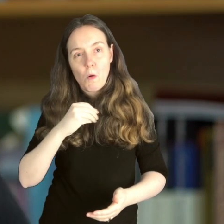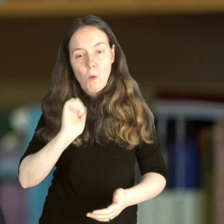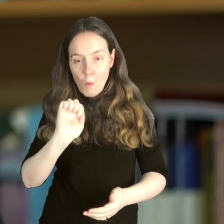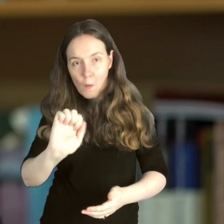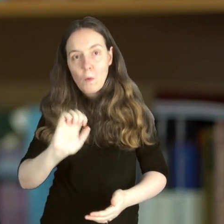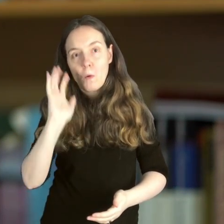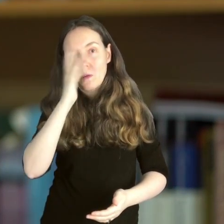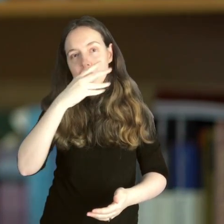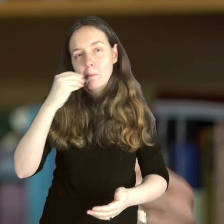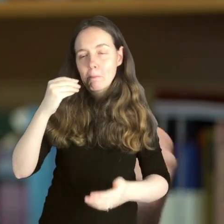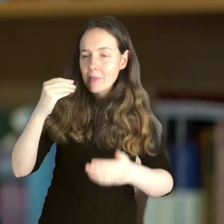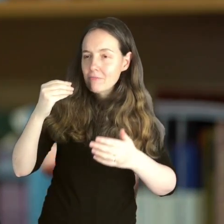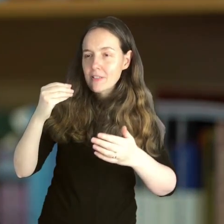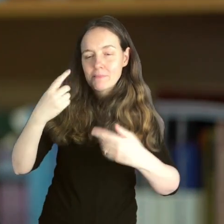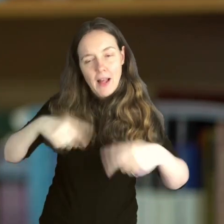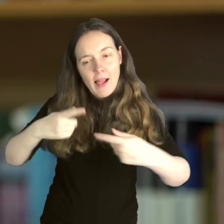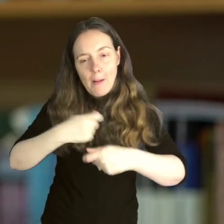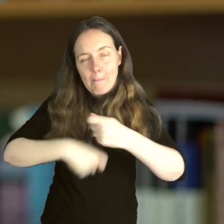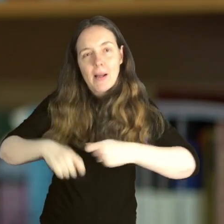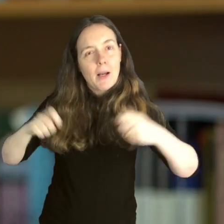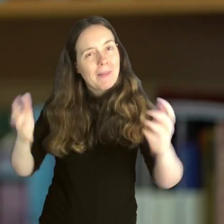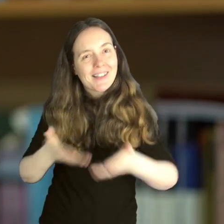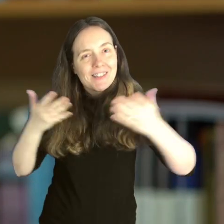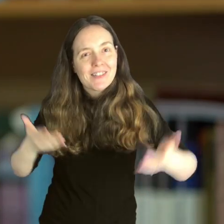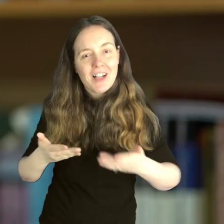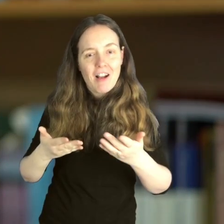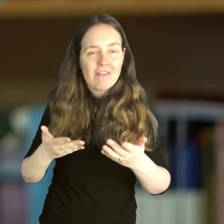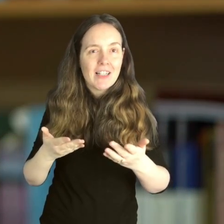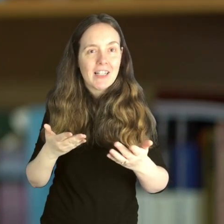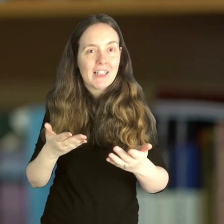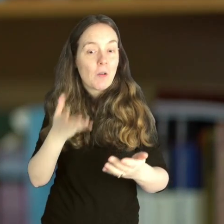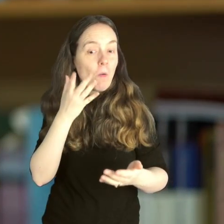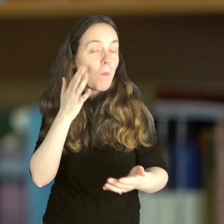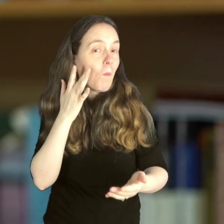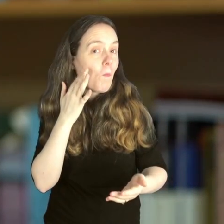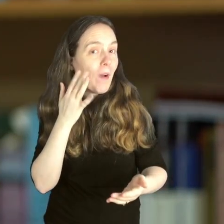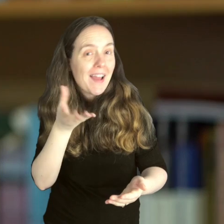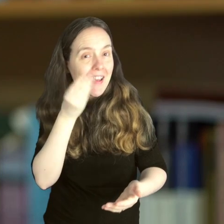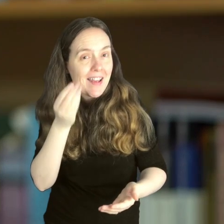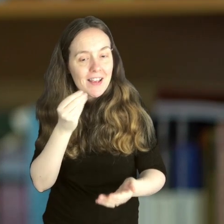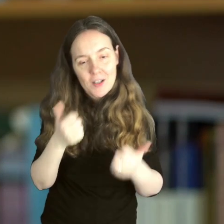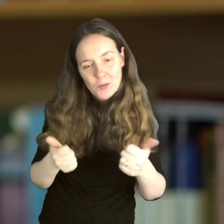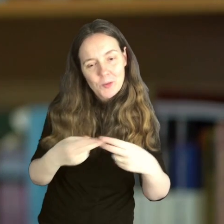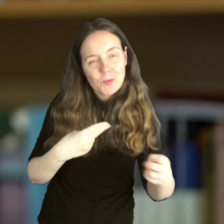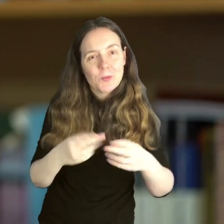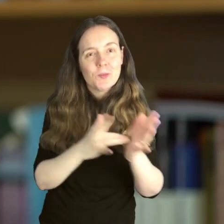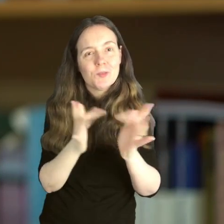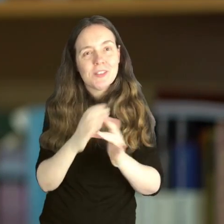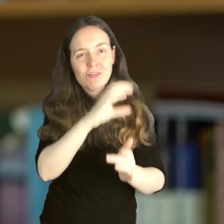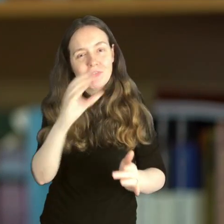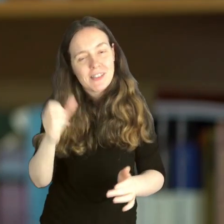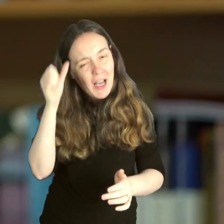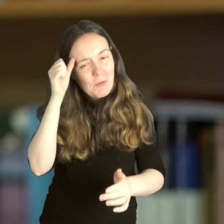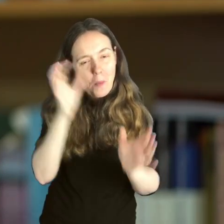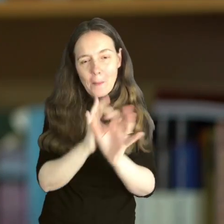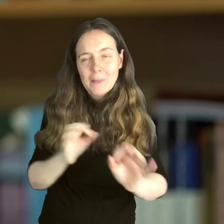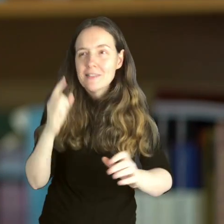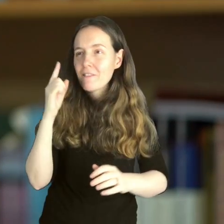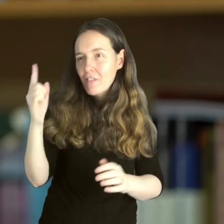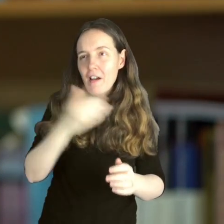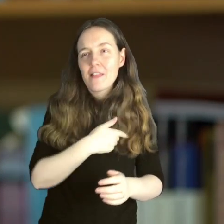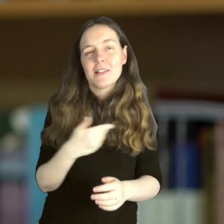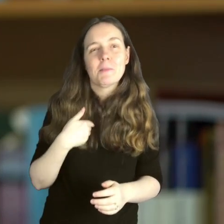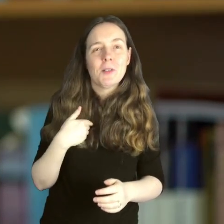to be encouraged as we hear the good news of Jesus Christ once again. And know the peace of God this morning, the peace